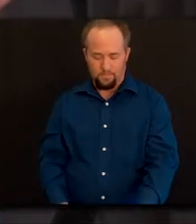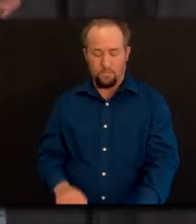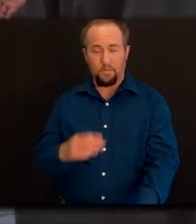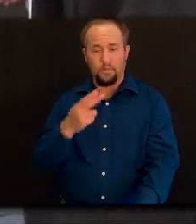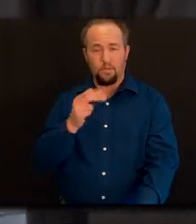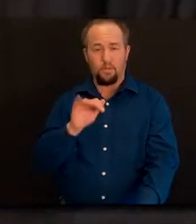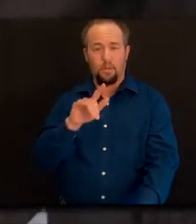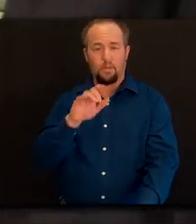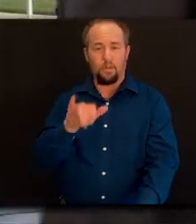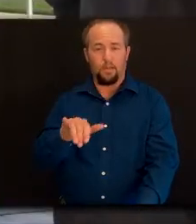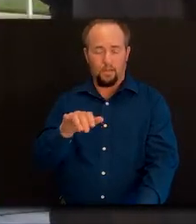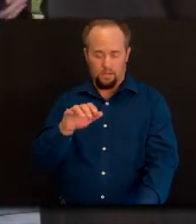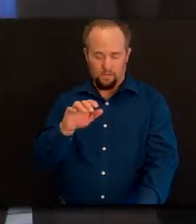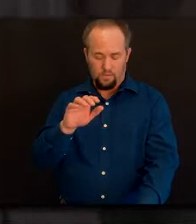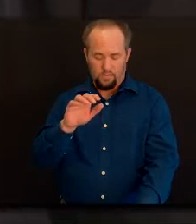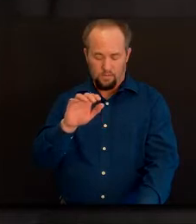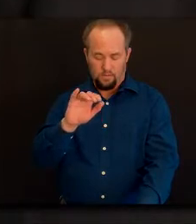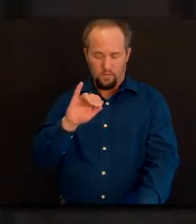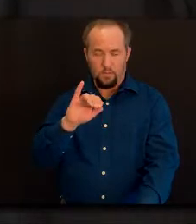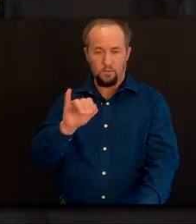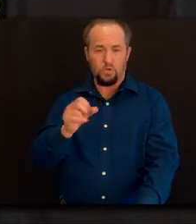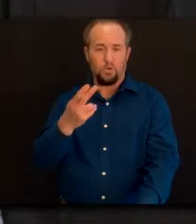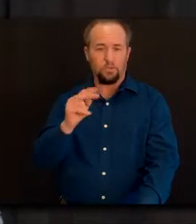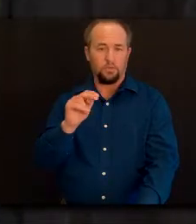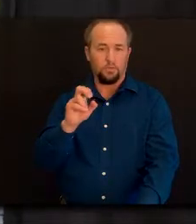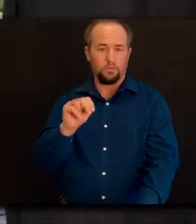Haley Alyssa Johnson.